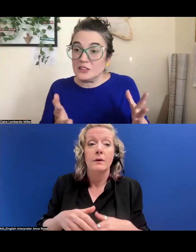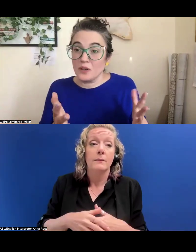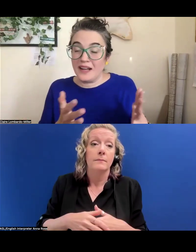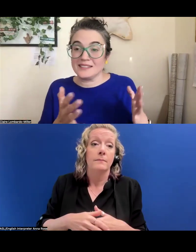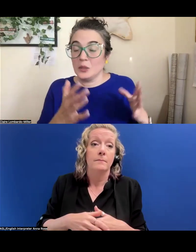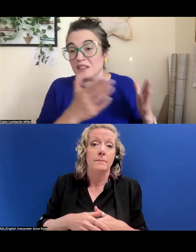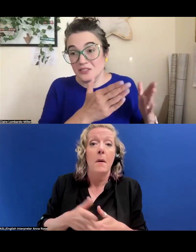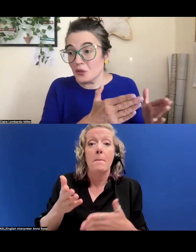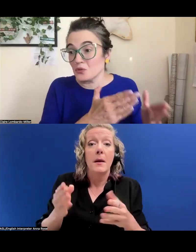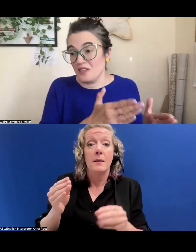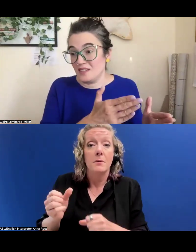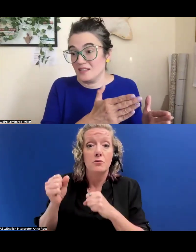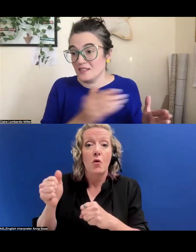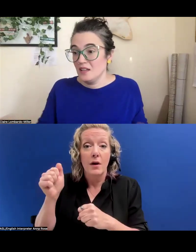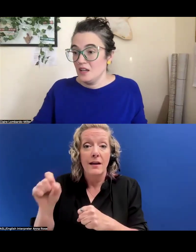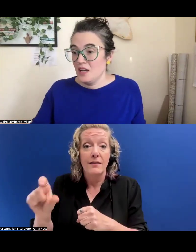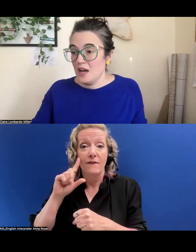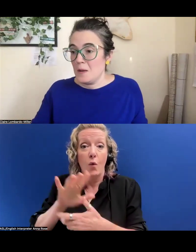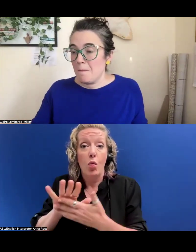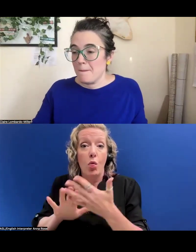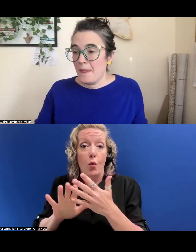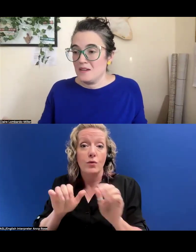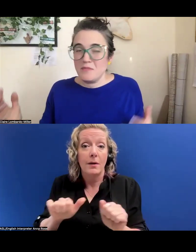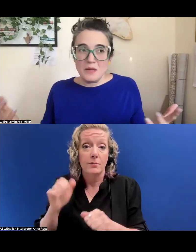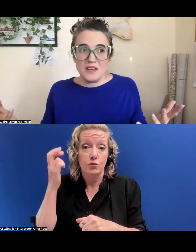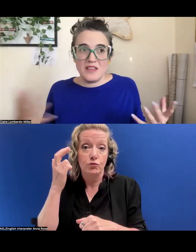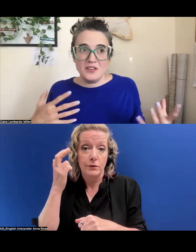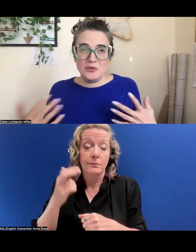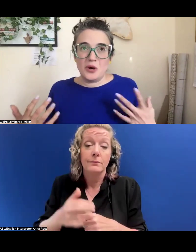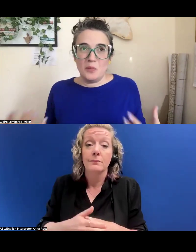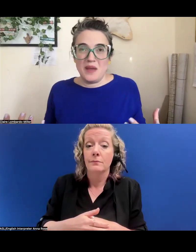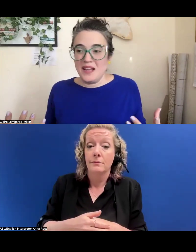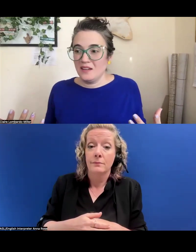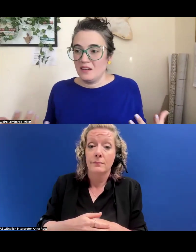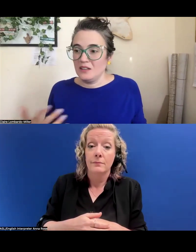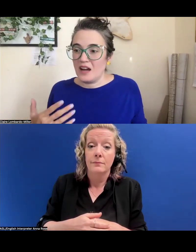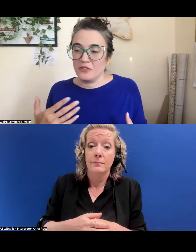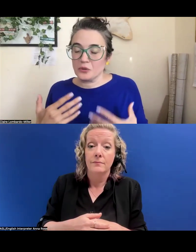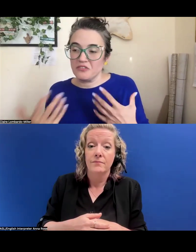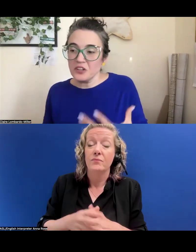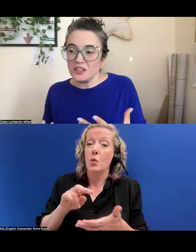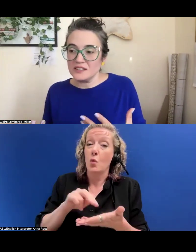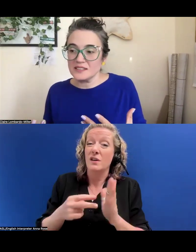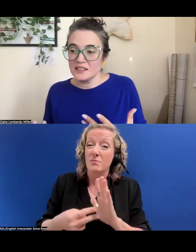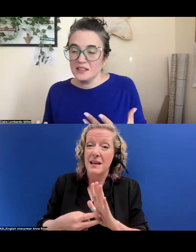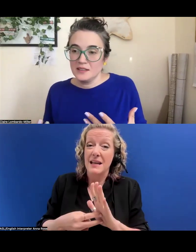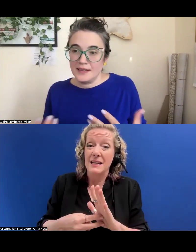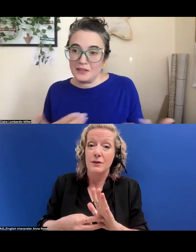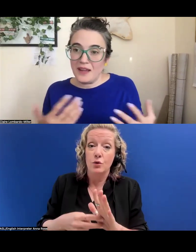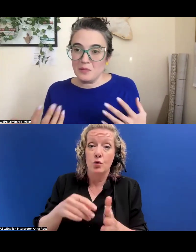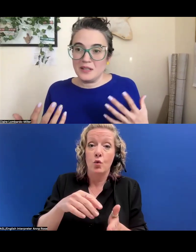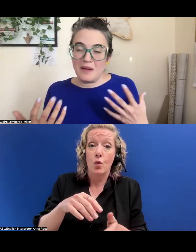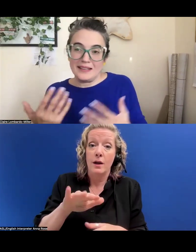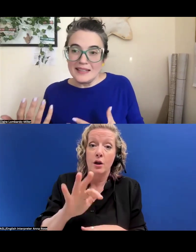heavily toward ASL because of those reasons. And maybe then you don't make a lot of the referrals that